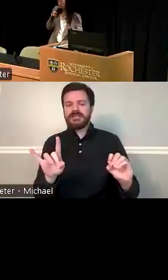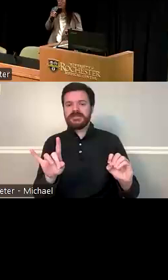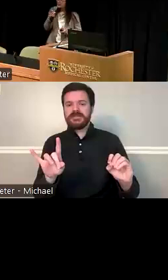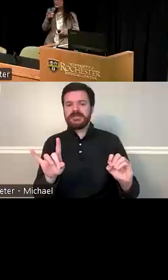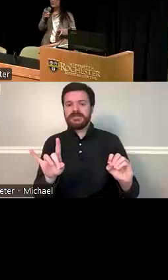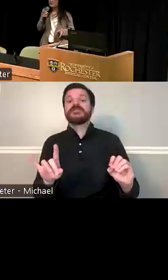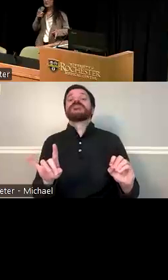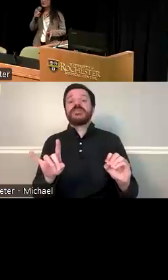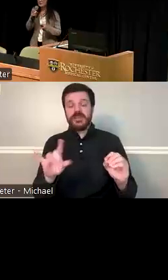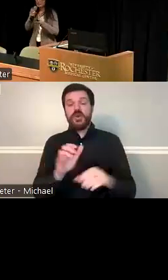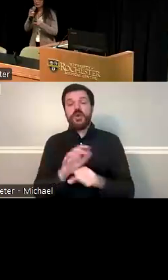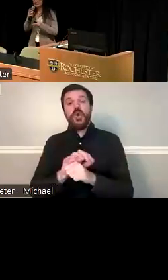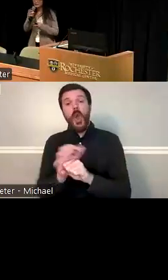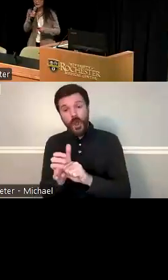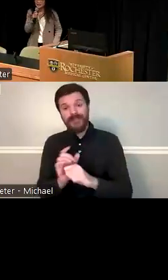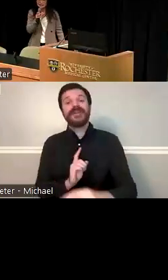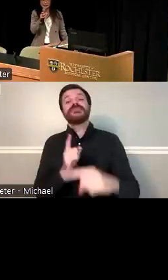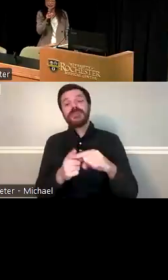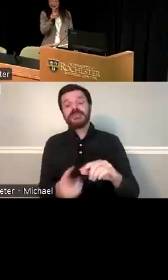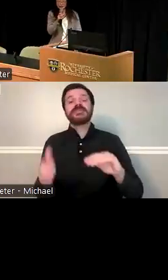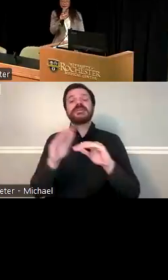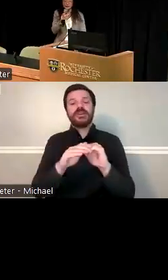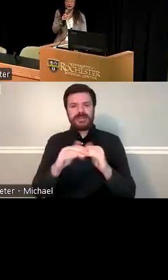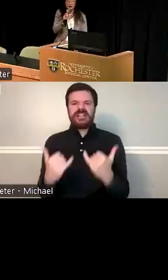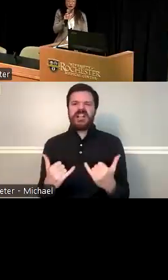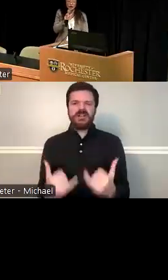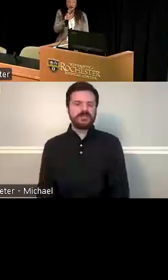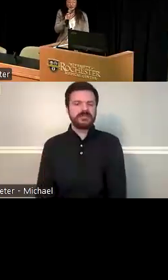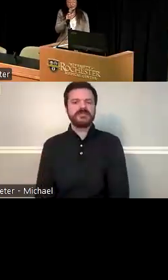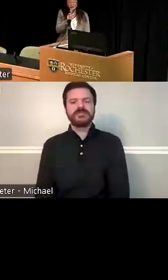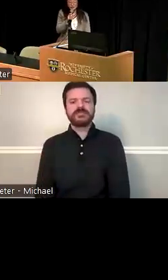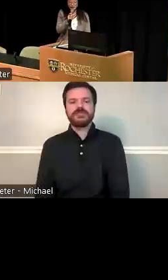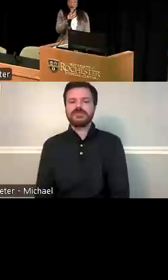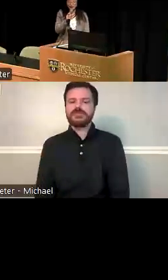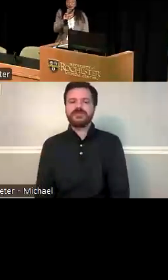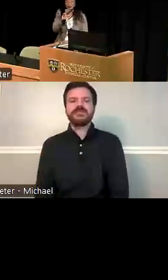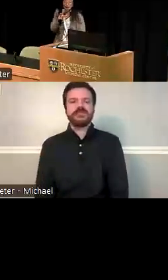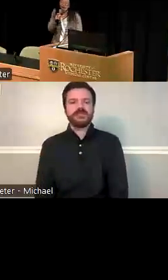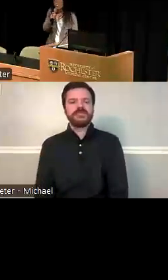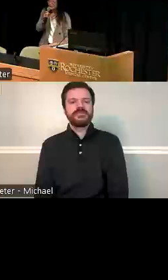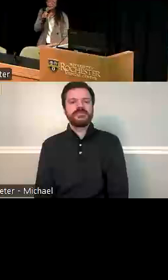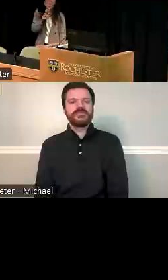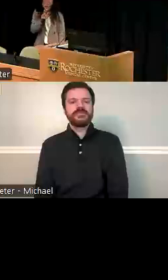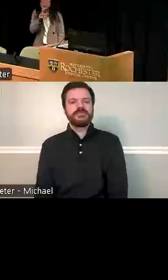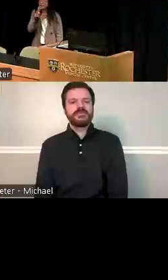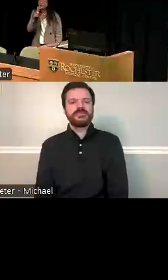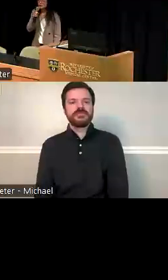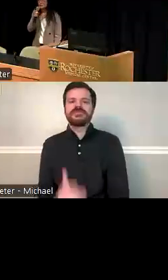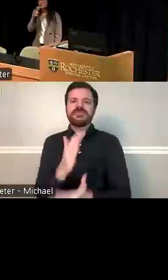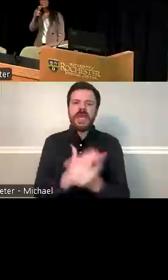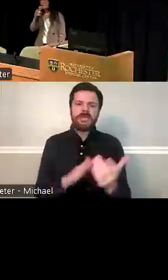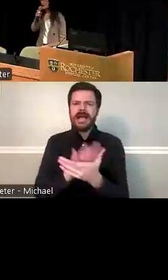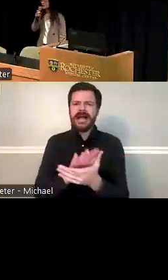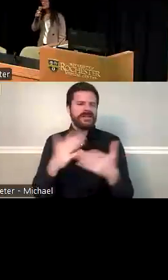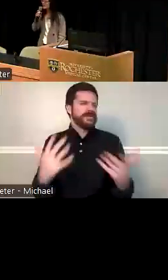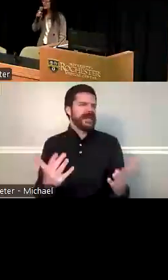COVID, and then there's still an increase of suicide death now. And so some of the scholars have been asking the